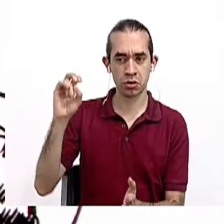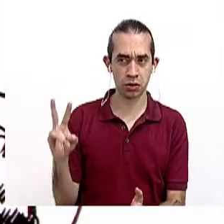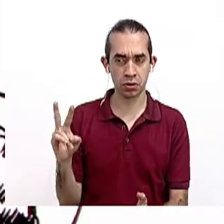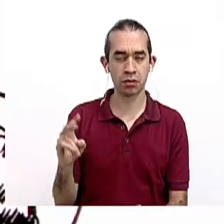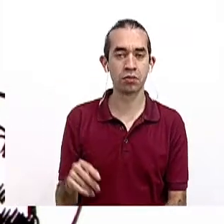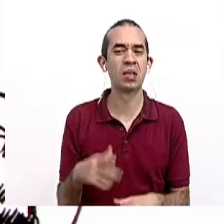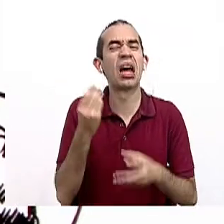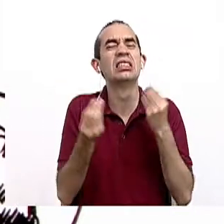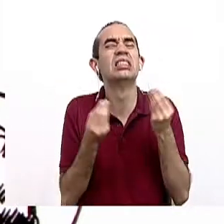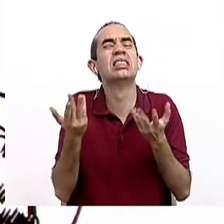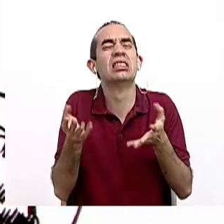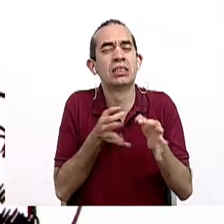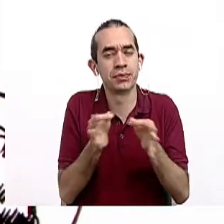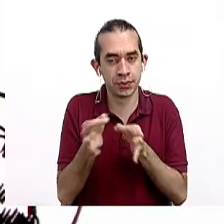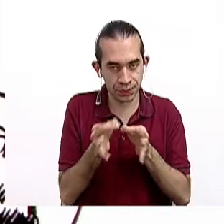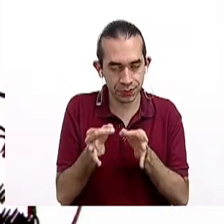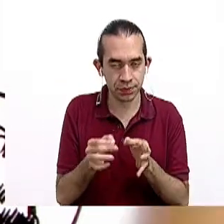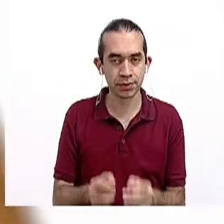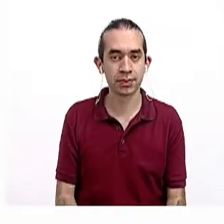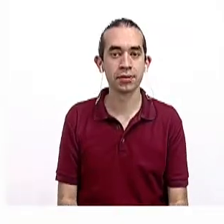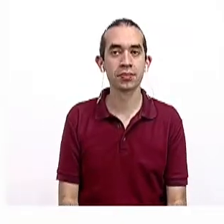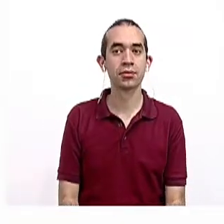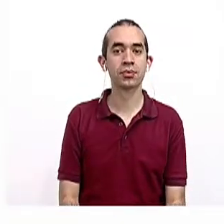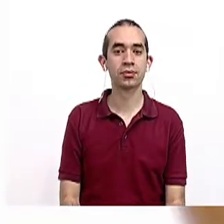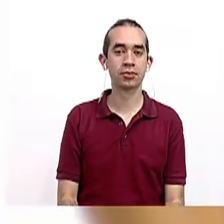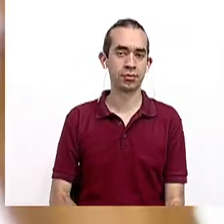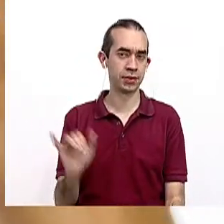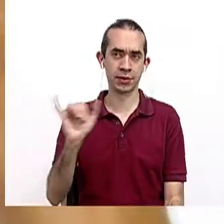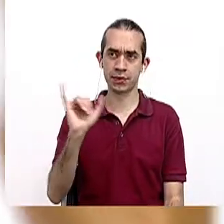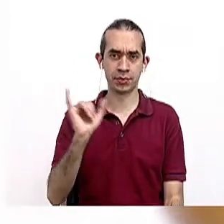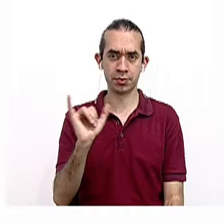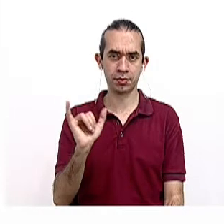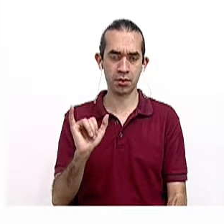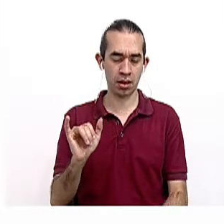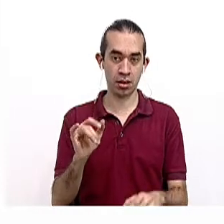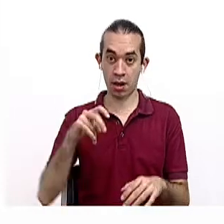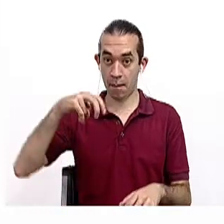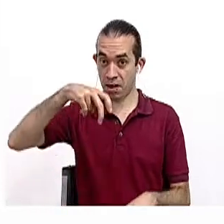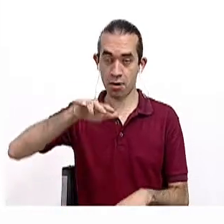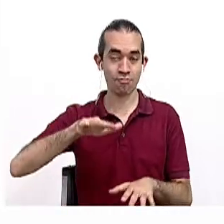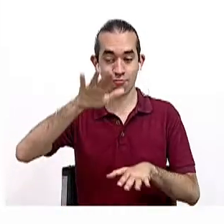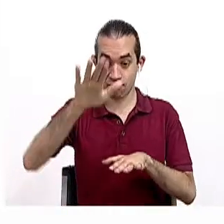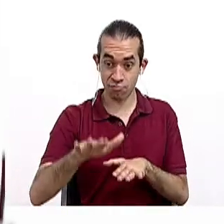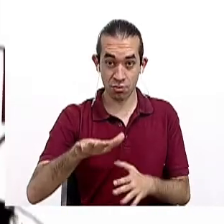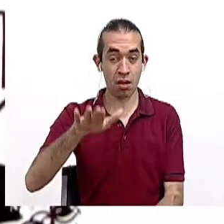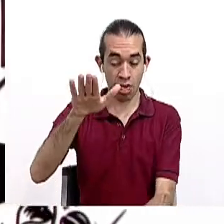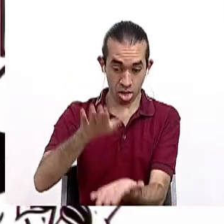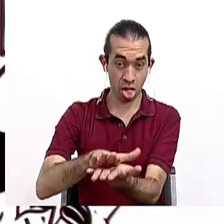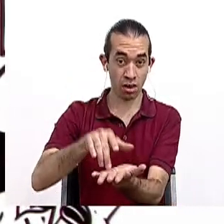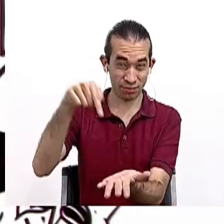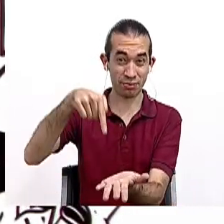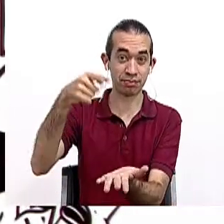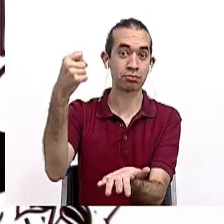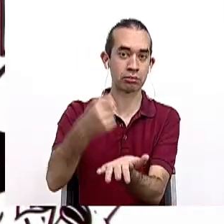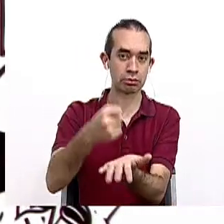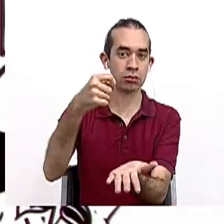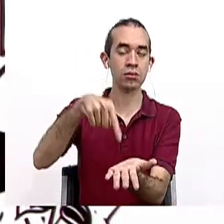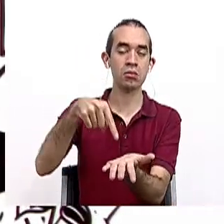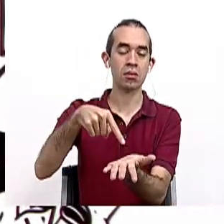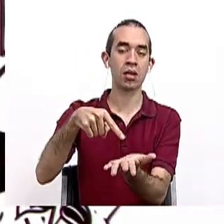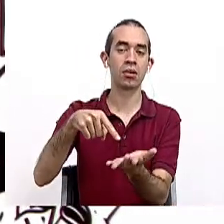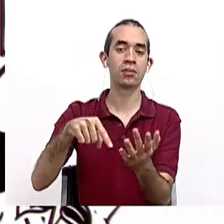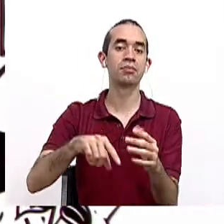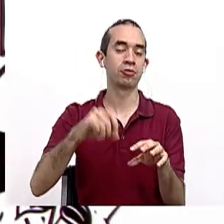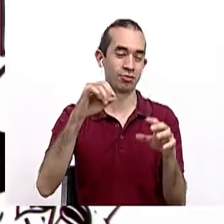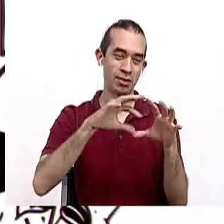is that exactly? Just like an actual footprint, it's a mark you leave upon the environment. No,